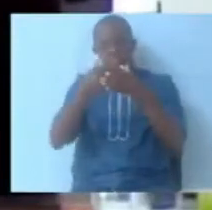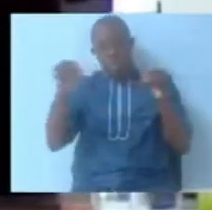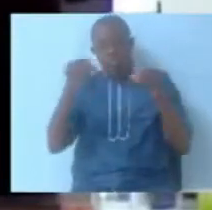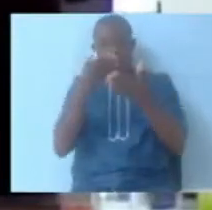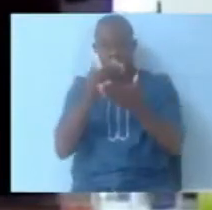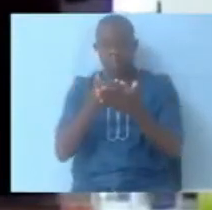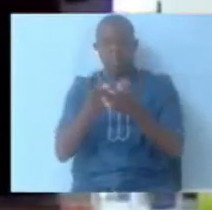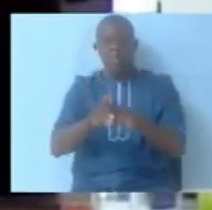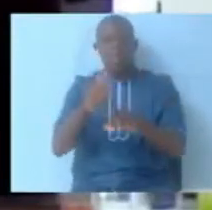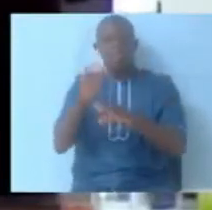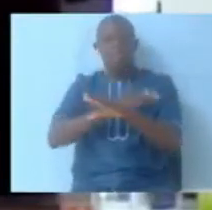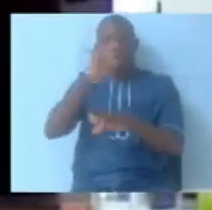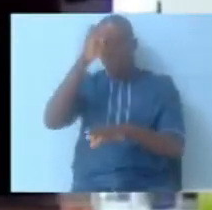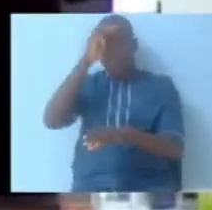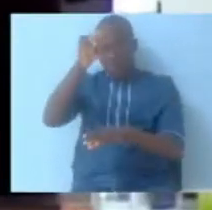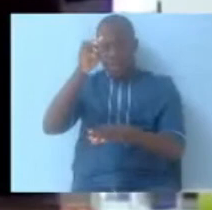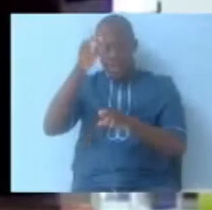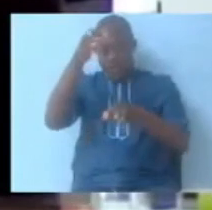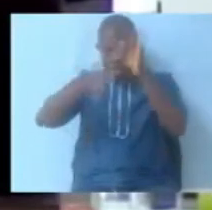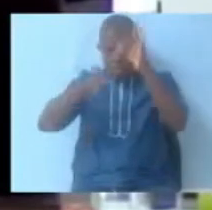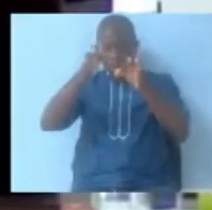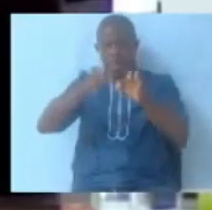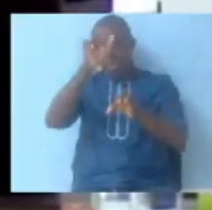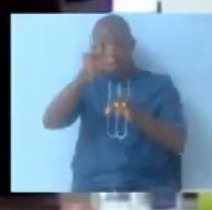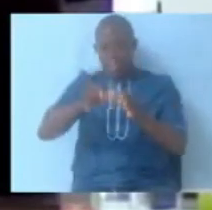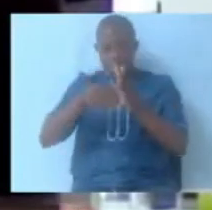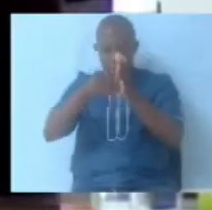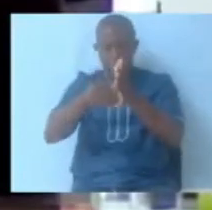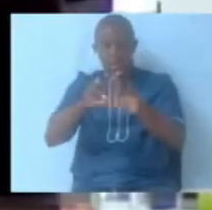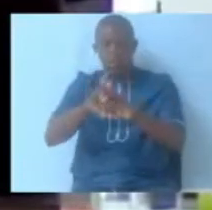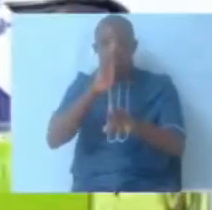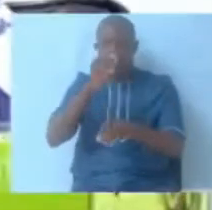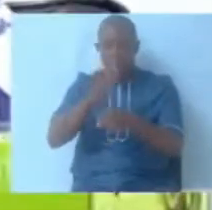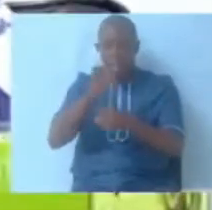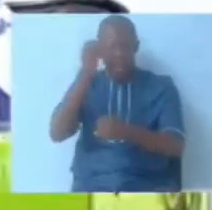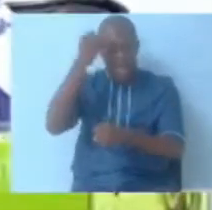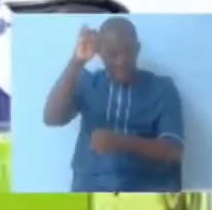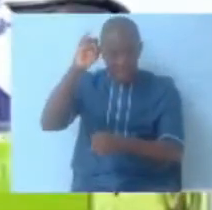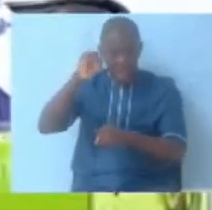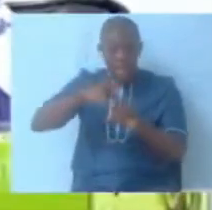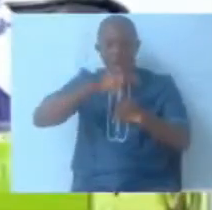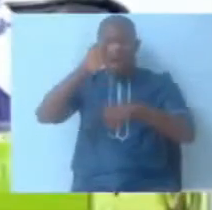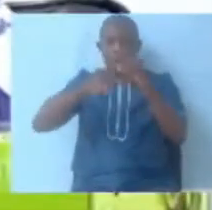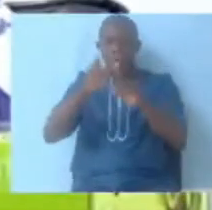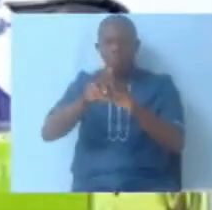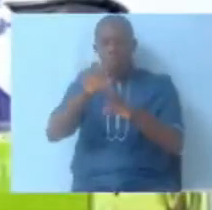had made some suggestions as to what you should have done in the case?